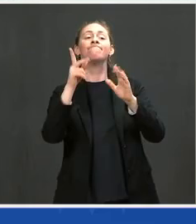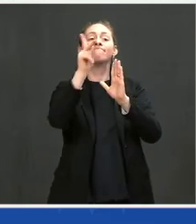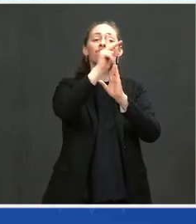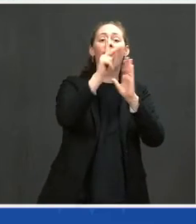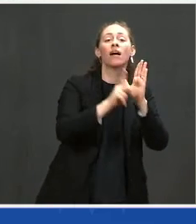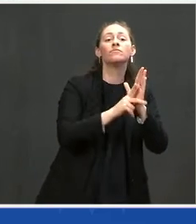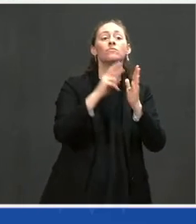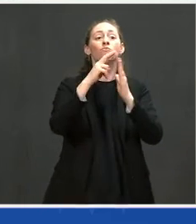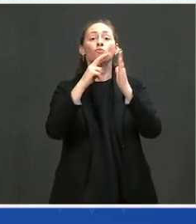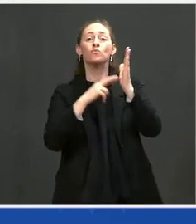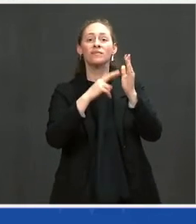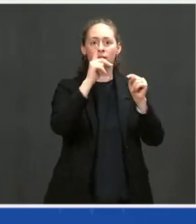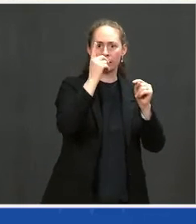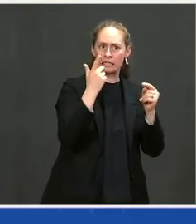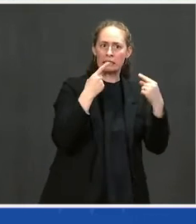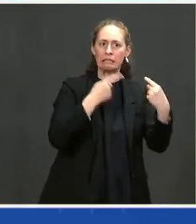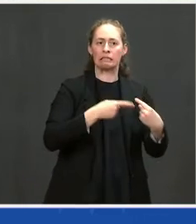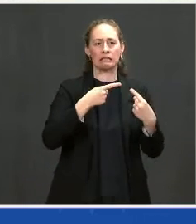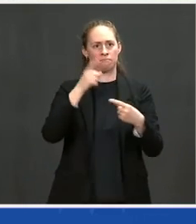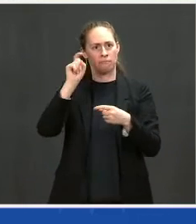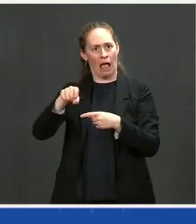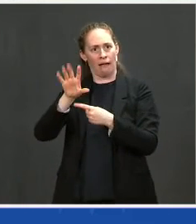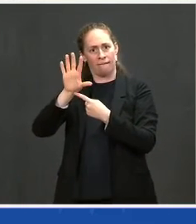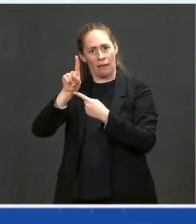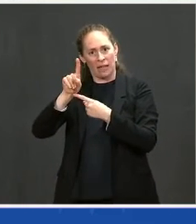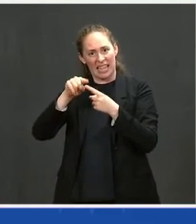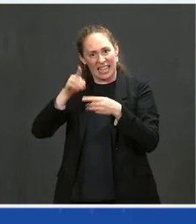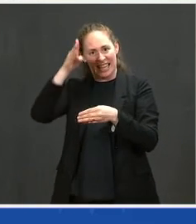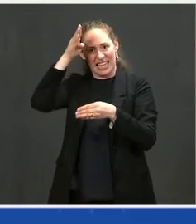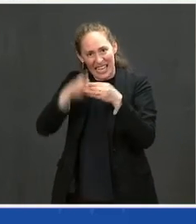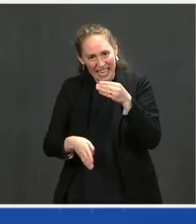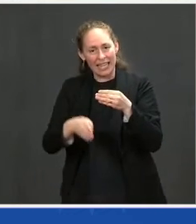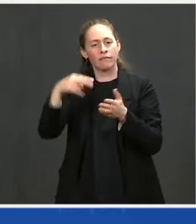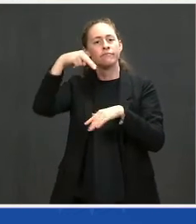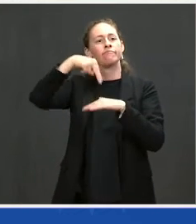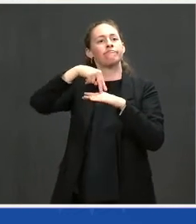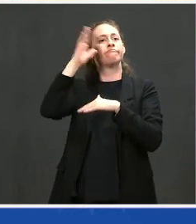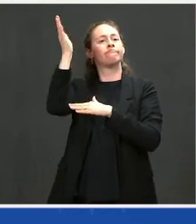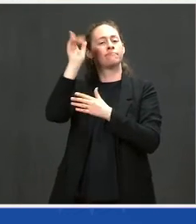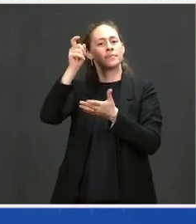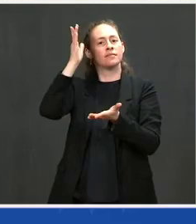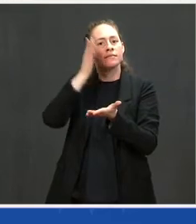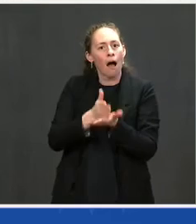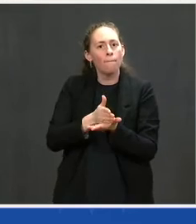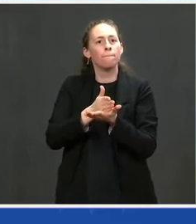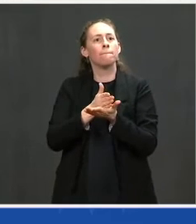50 votes to end the filibuster, the existence of a filibuster.